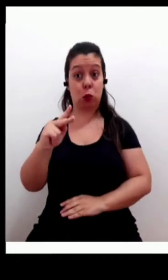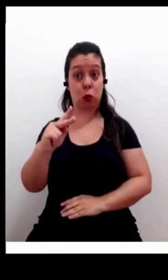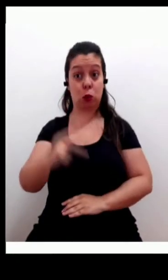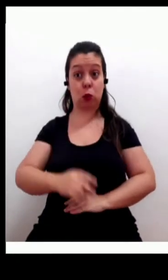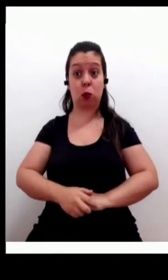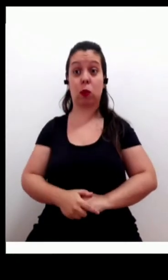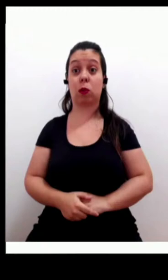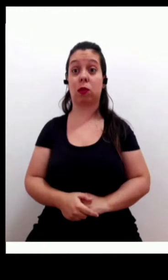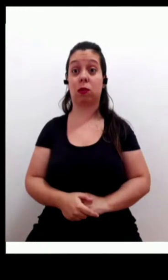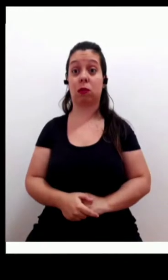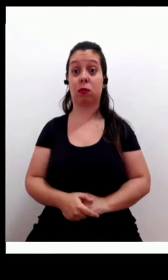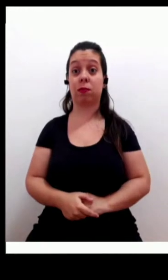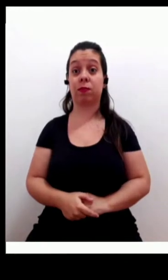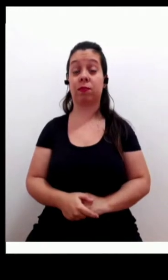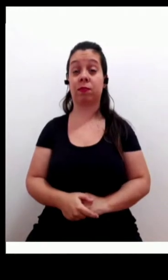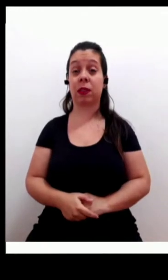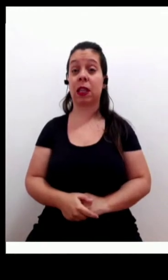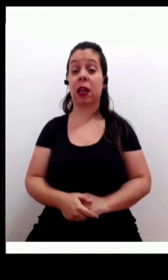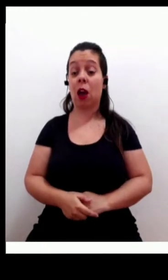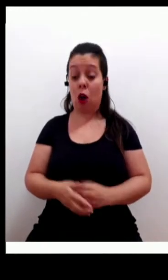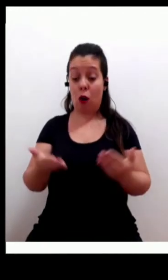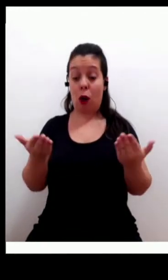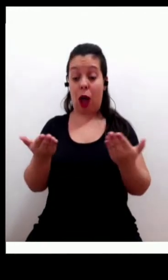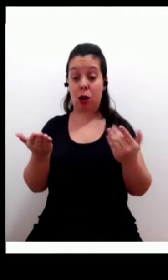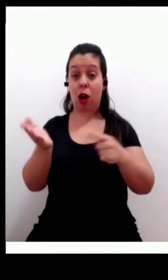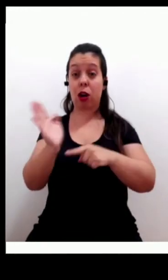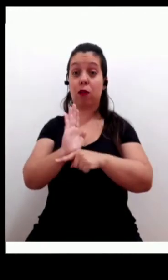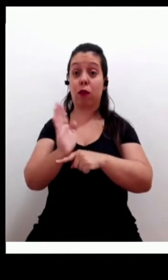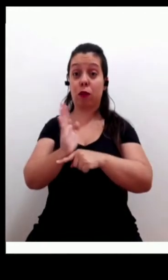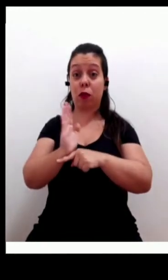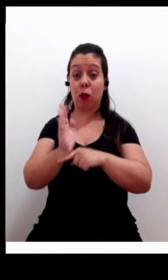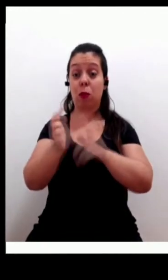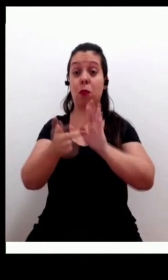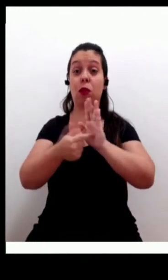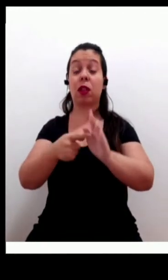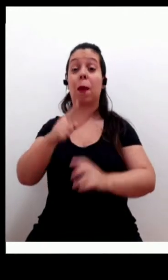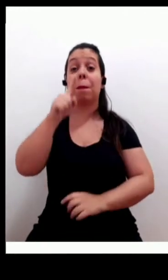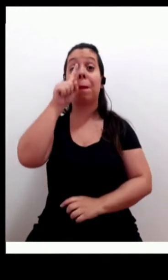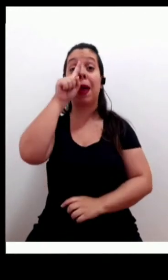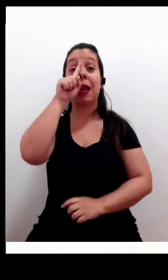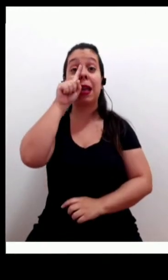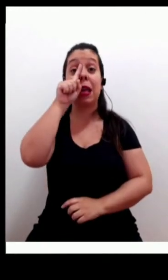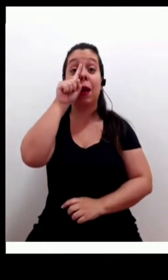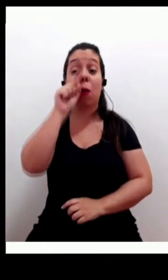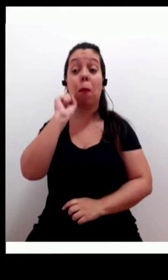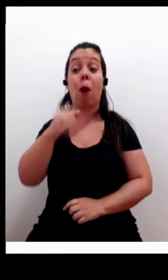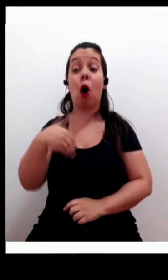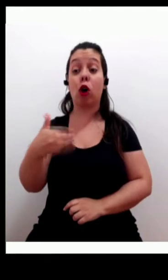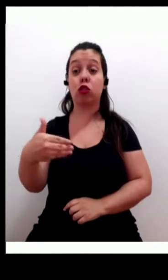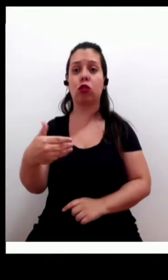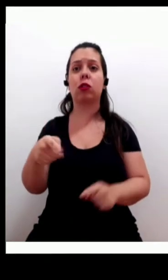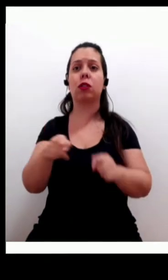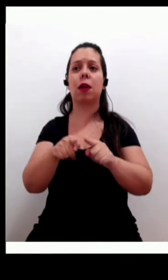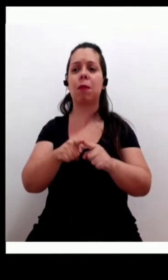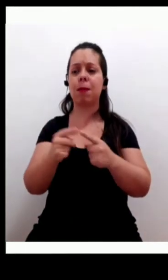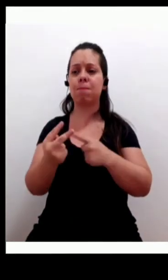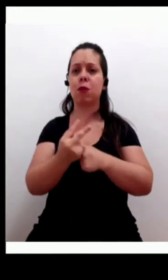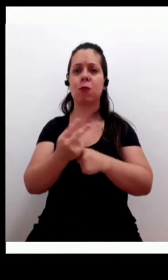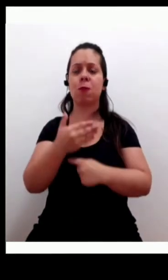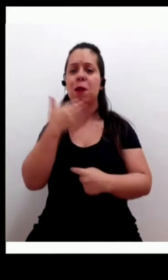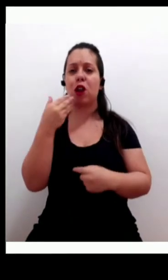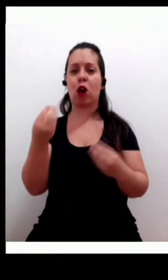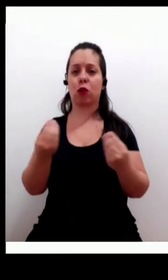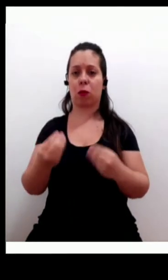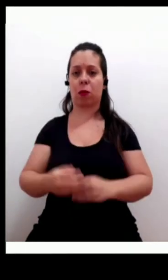This film will show what are the dangers to expect and the best means of protection. Put on your